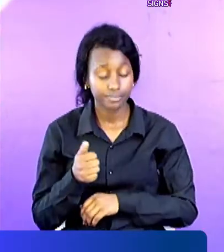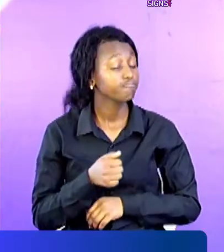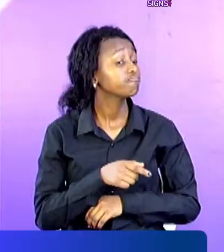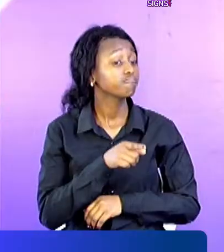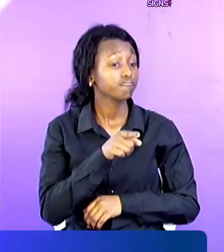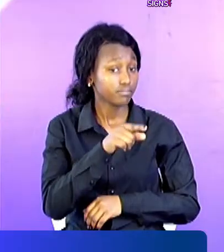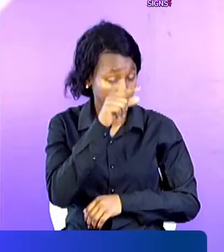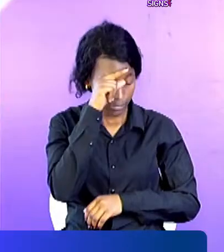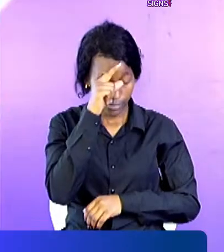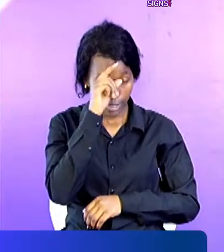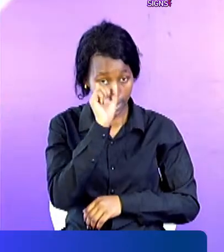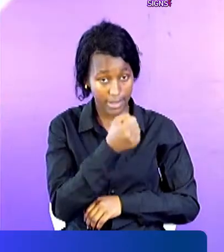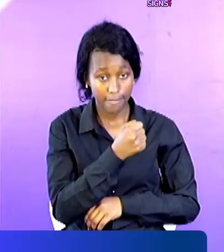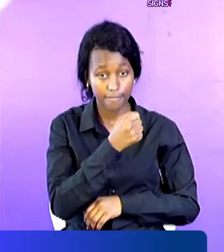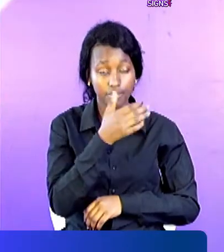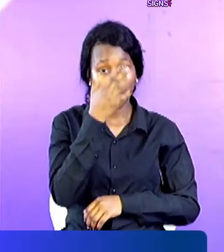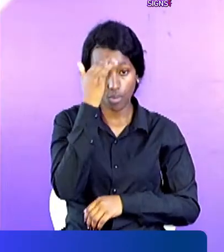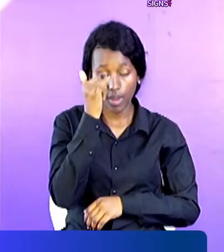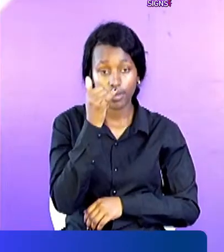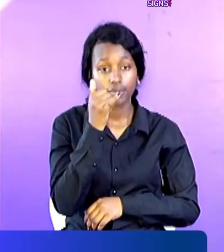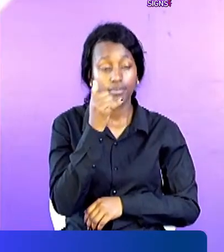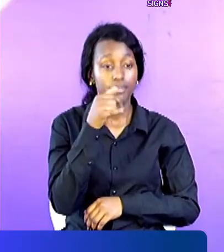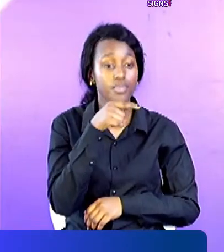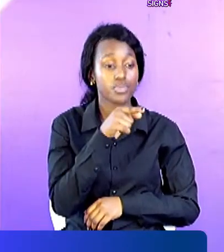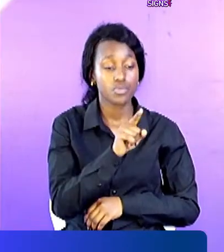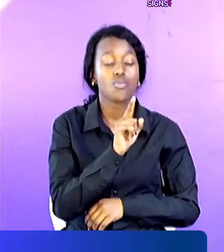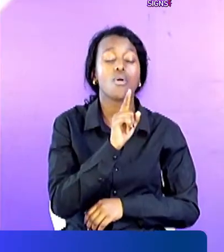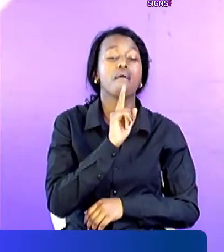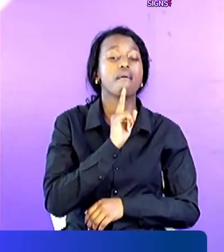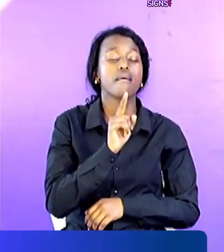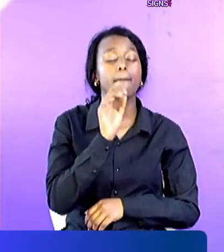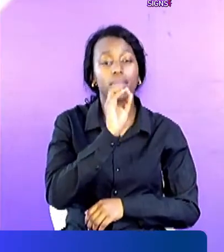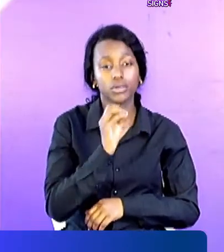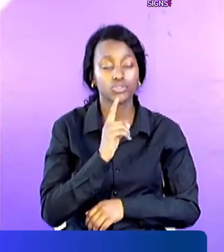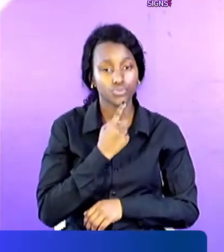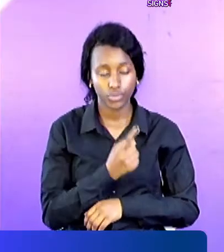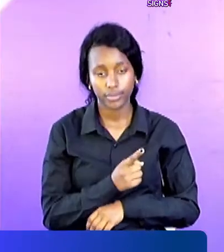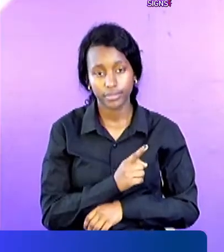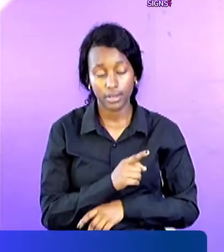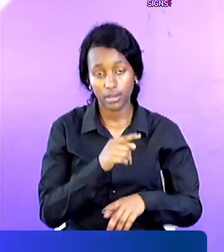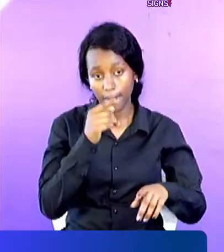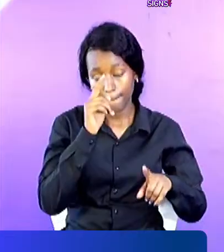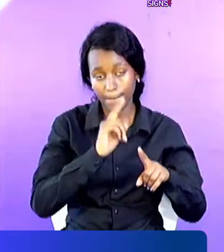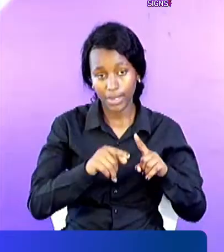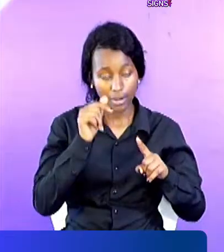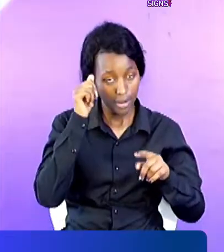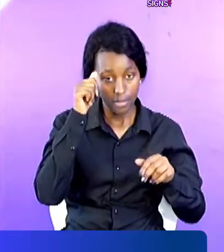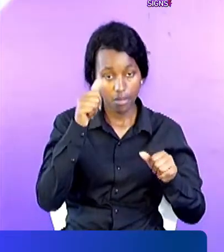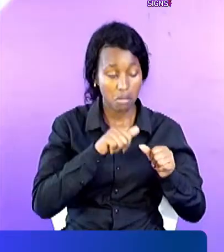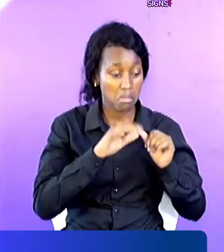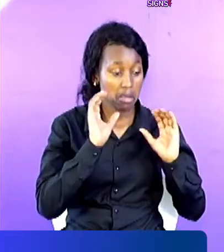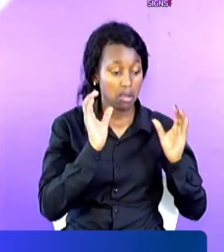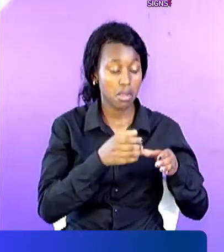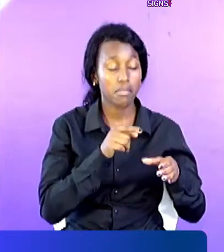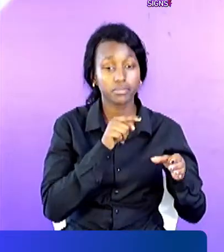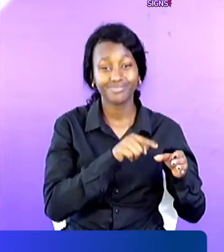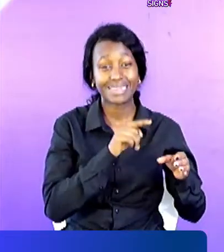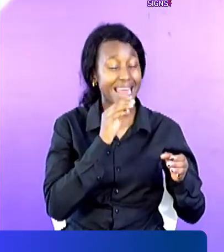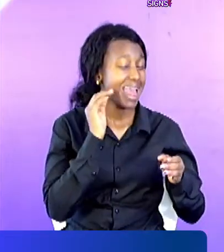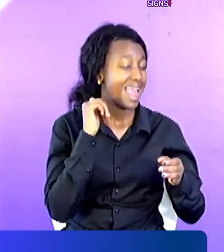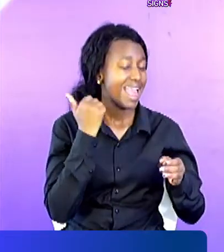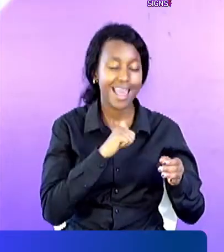are safer because of that element of guarantee. Remember, corporates, anything can happen to a